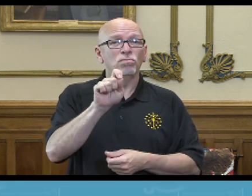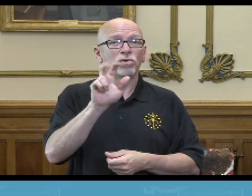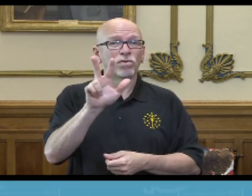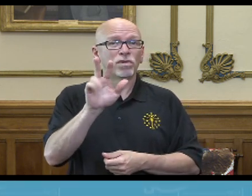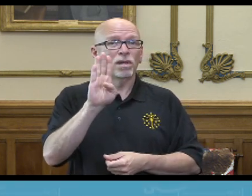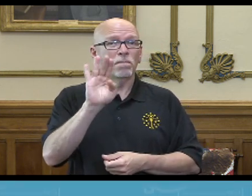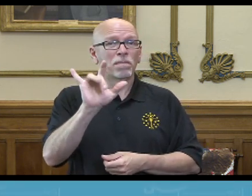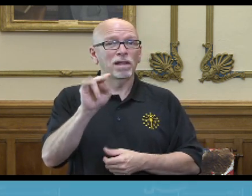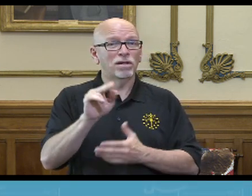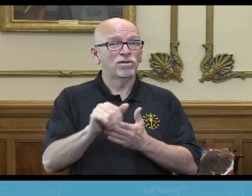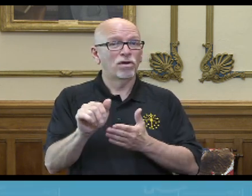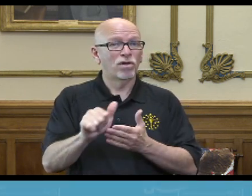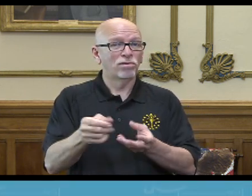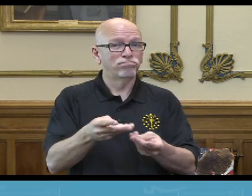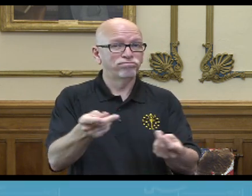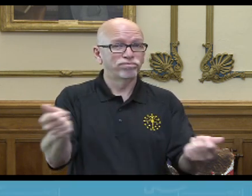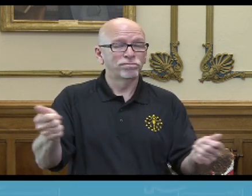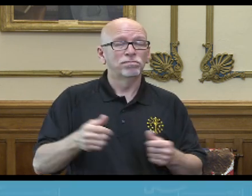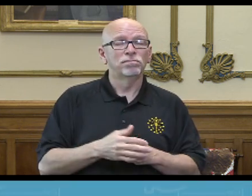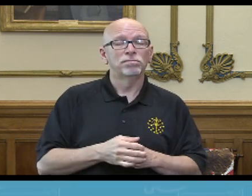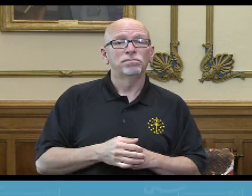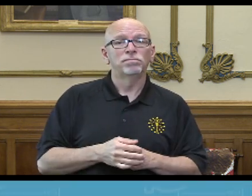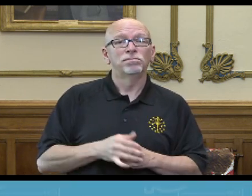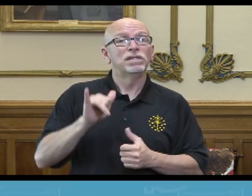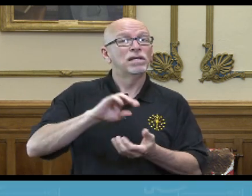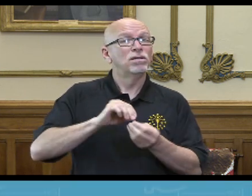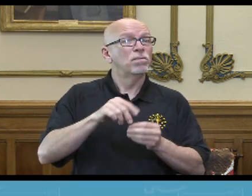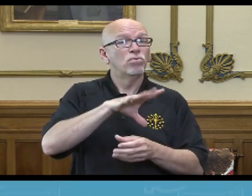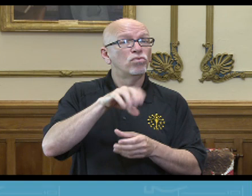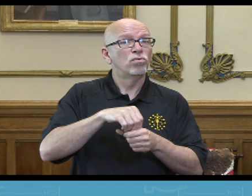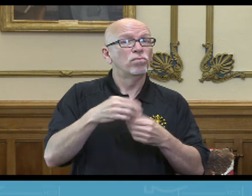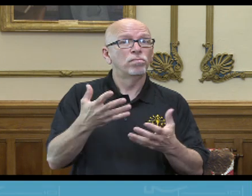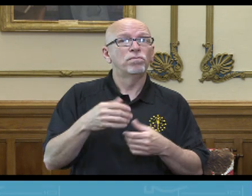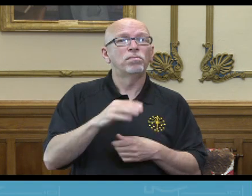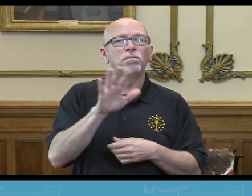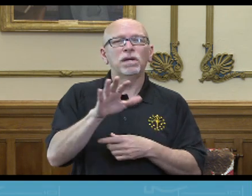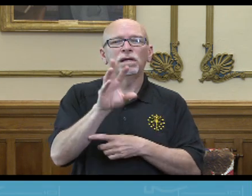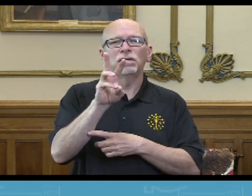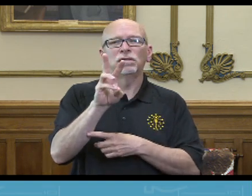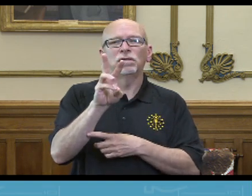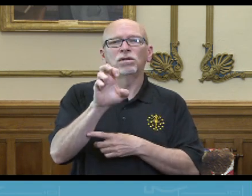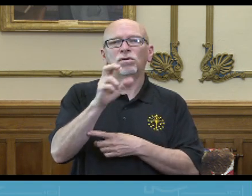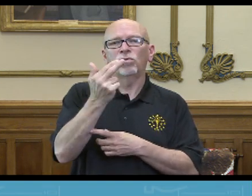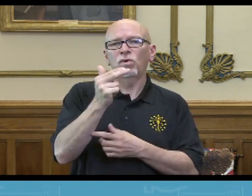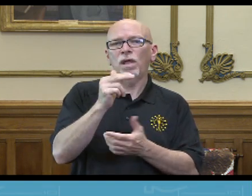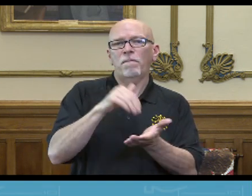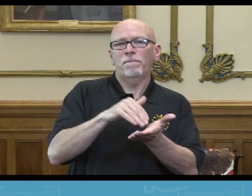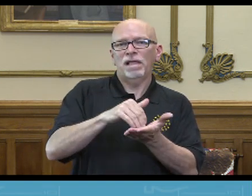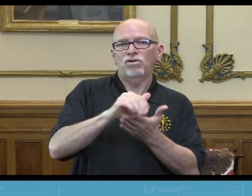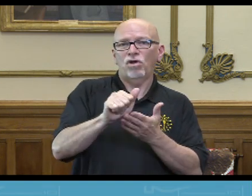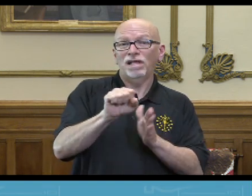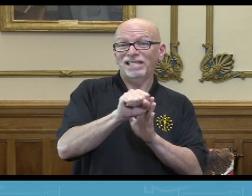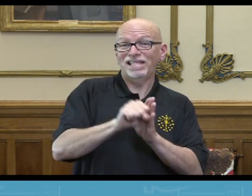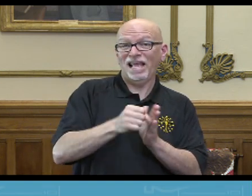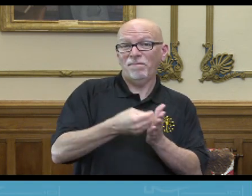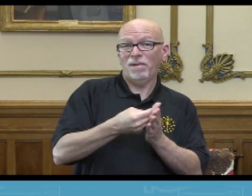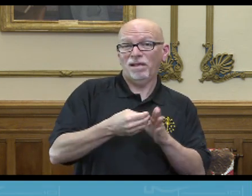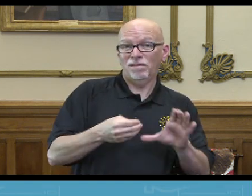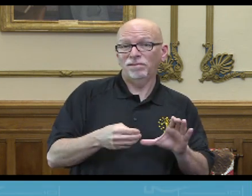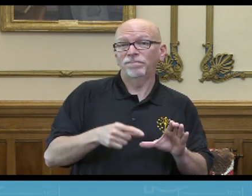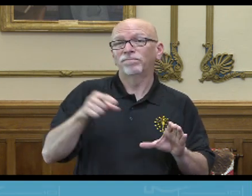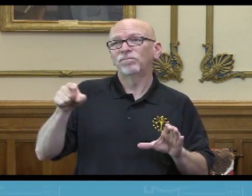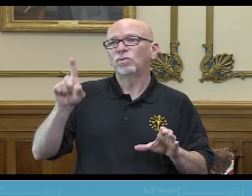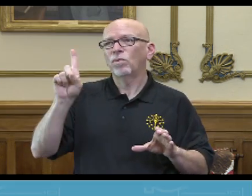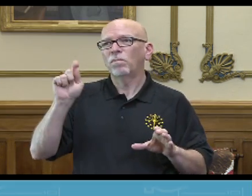$2.3 billion. That number includes about $613 million in state funds and